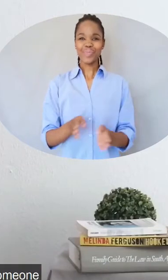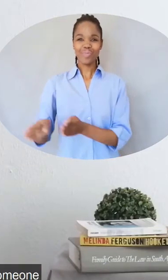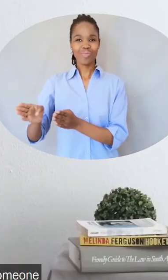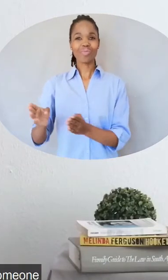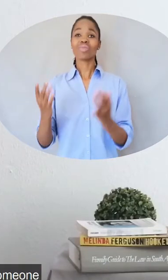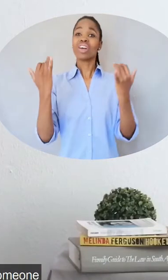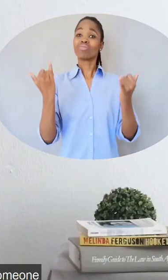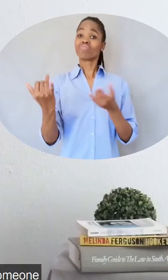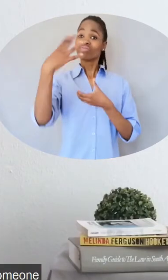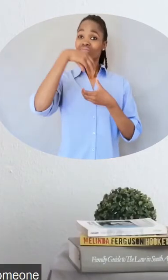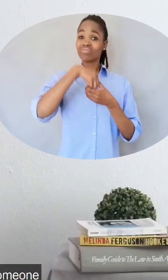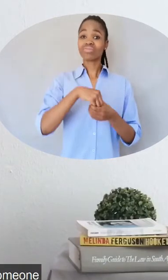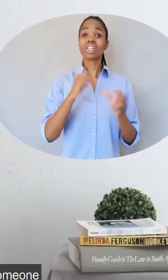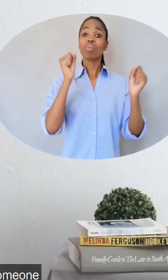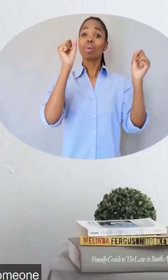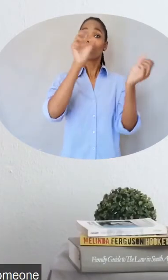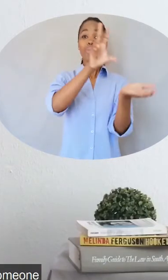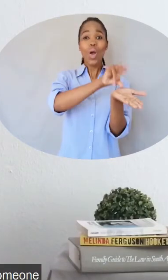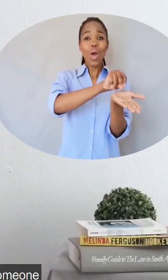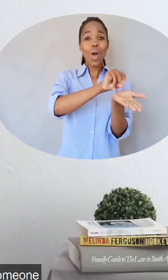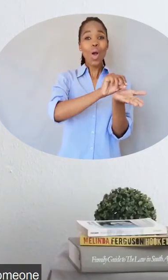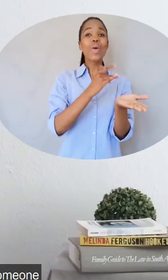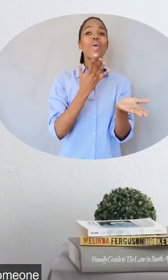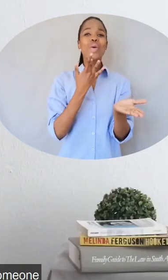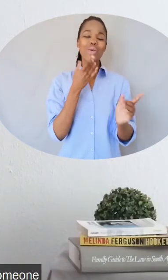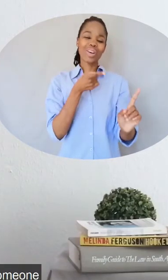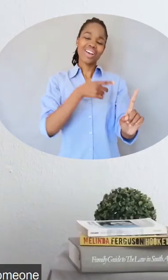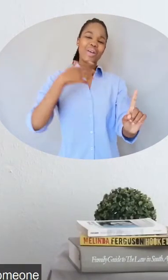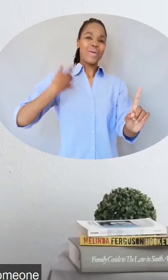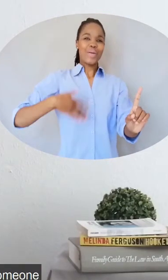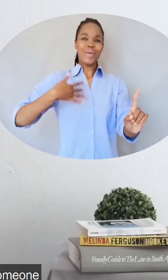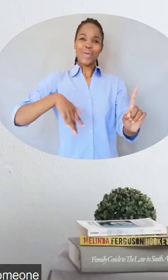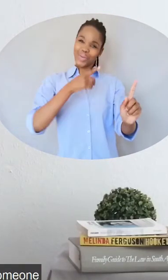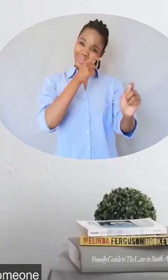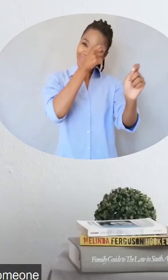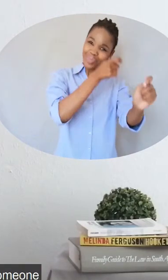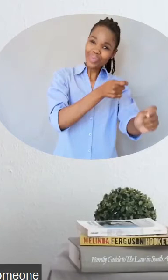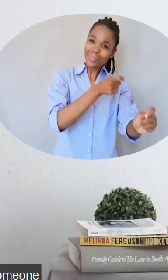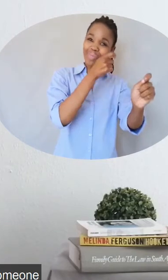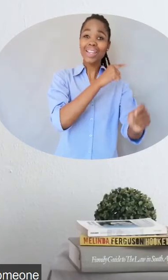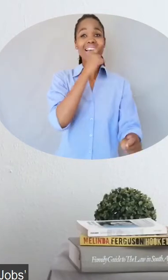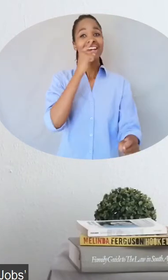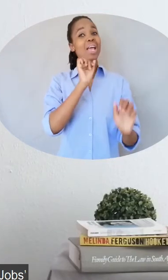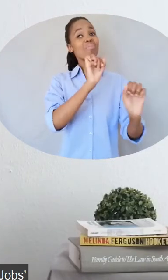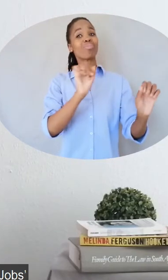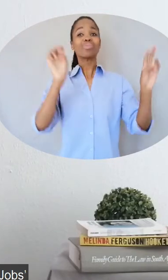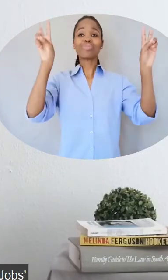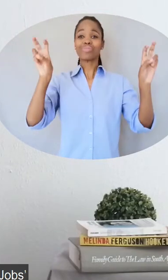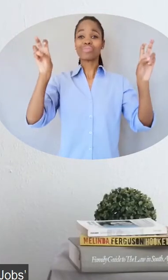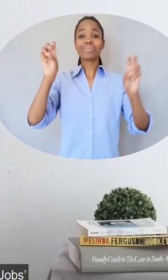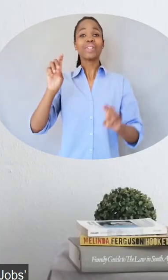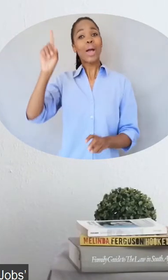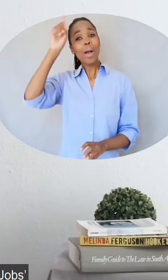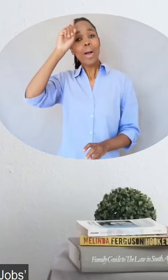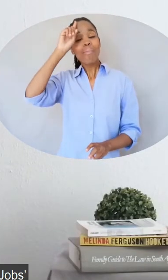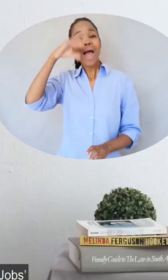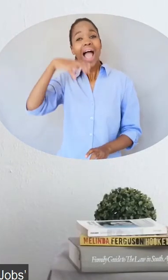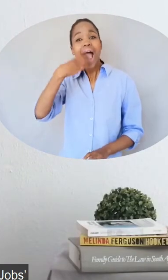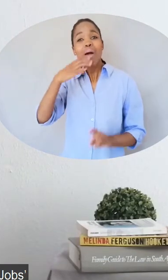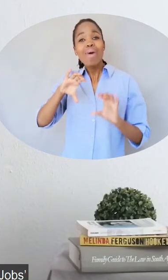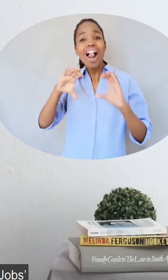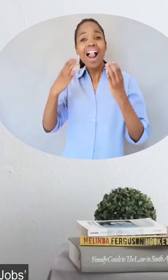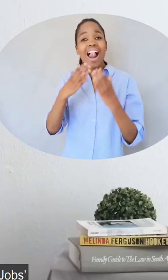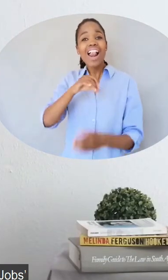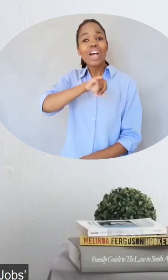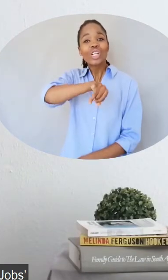Today's featured content is by someone I look up to tremendously. They call him the Black